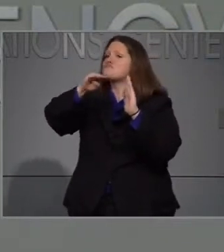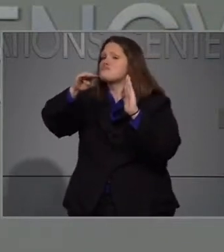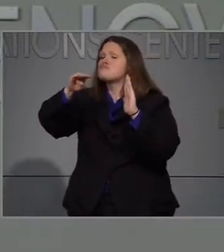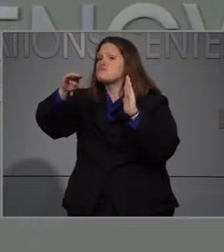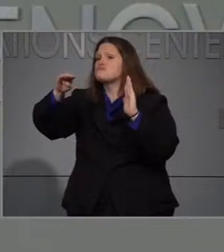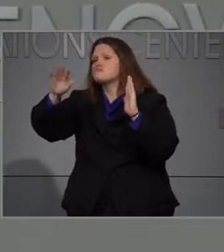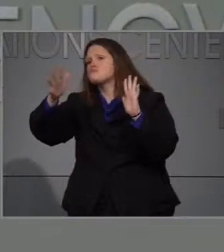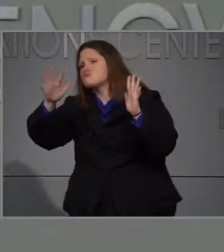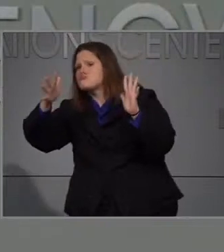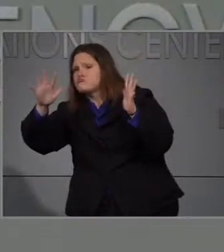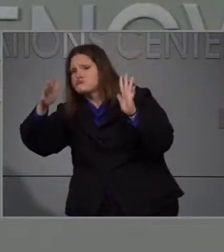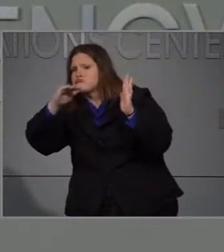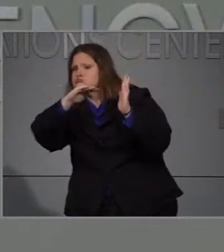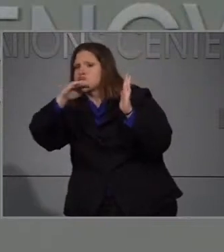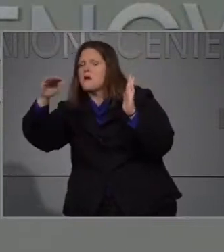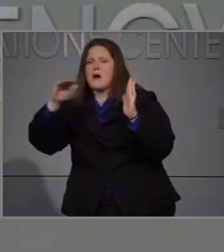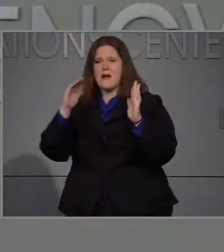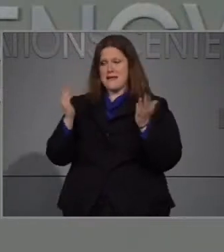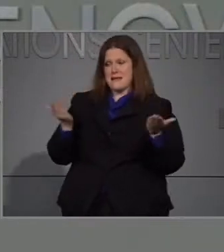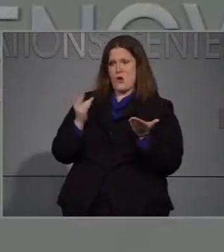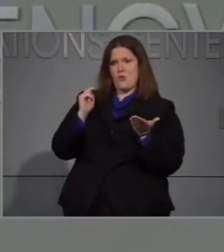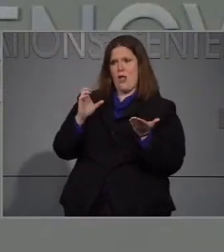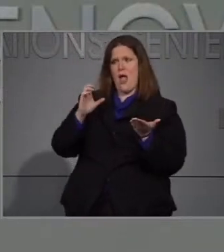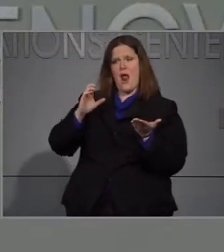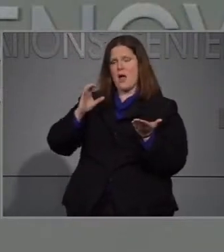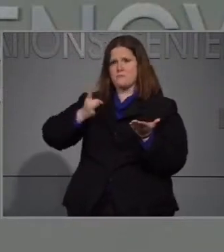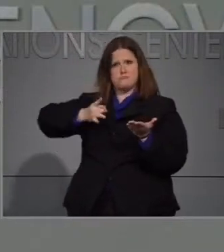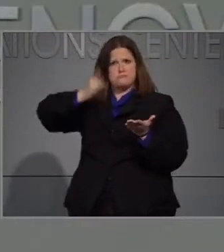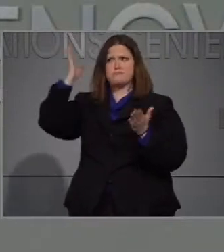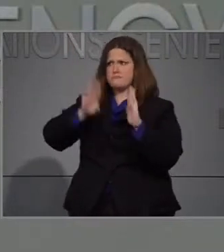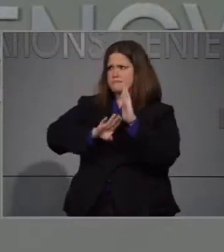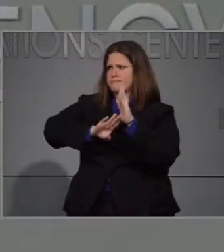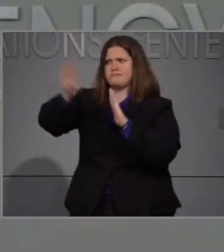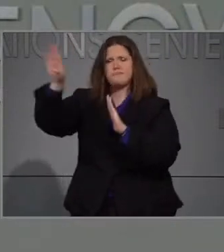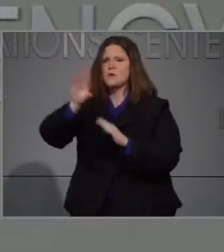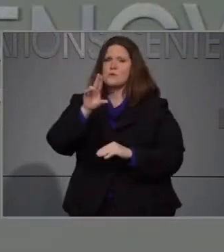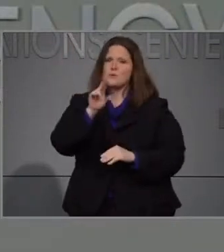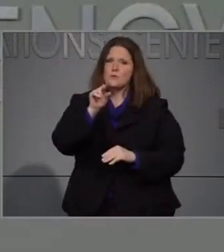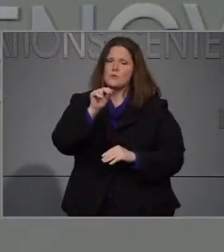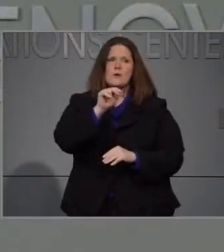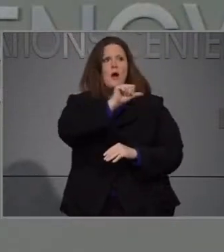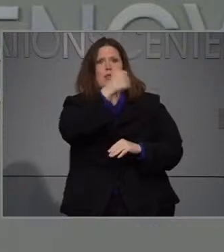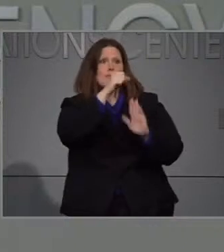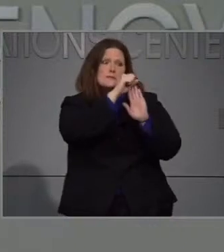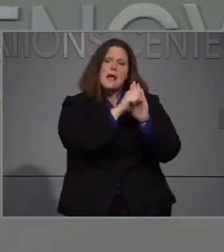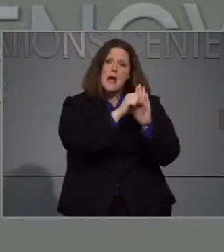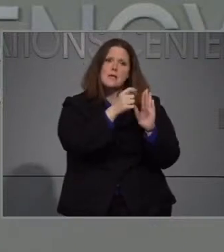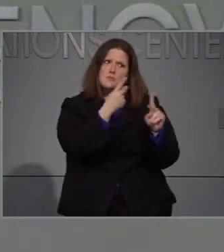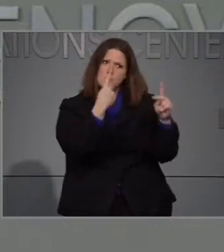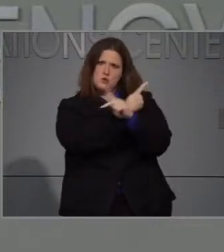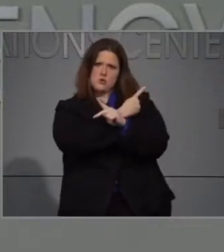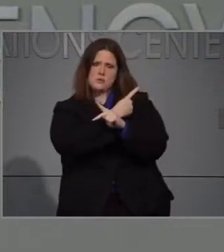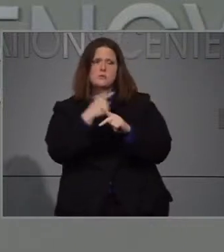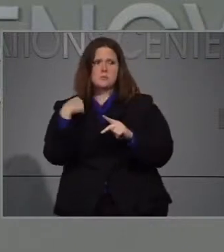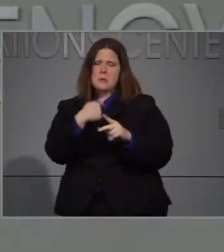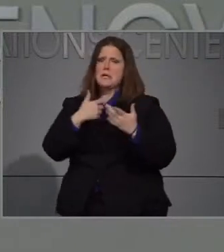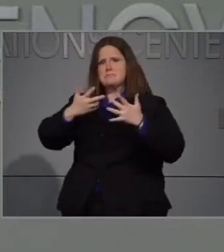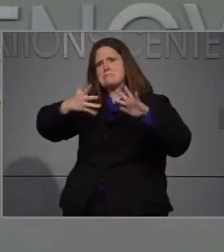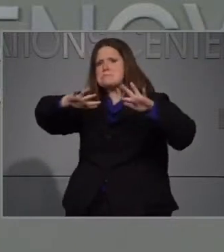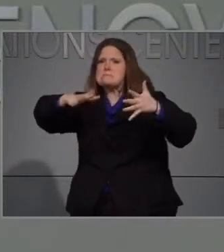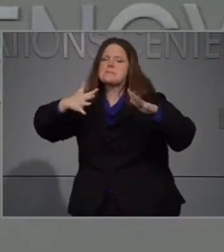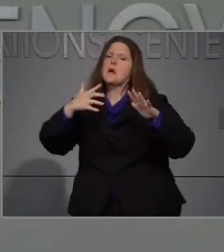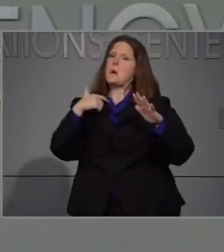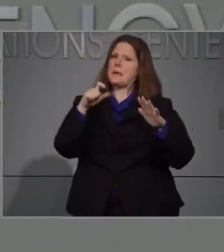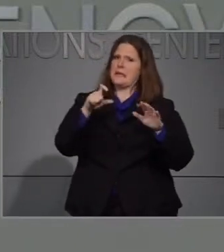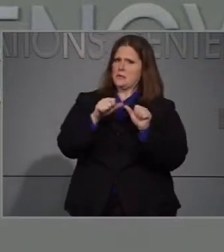not dire like some of the other states, or on fire like we're seeing in other states. We want to keep it that way. And so what I would say is we